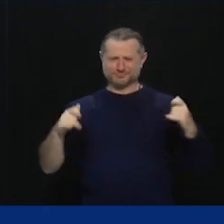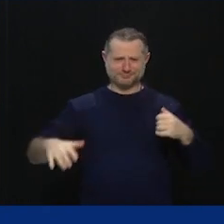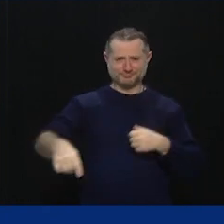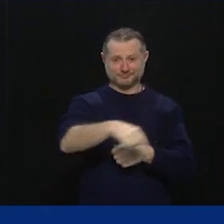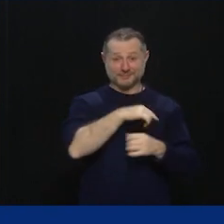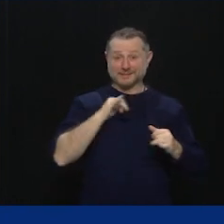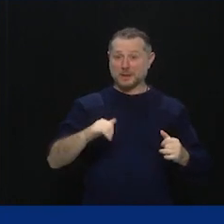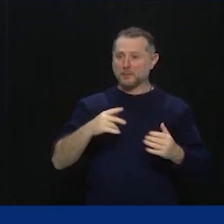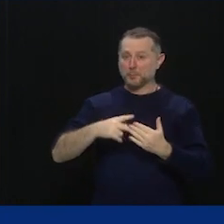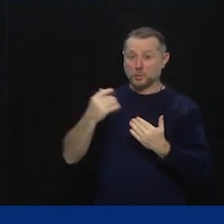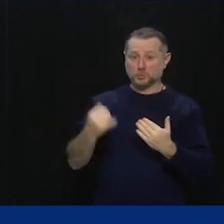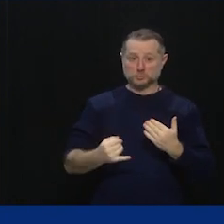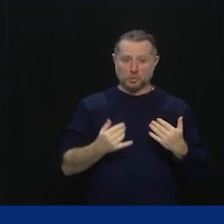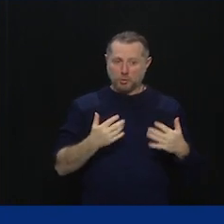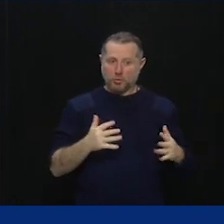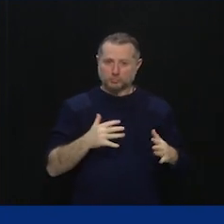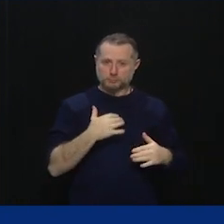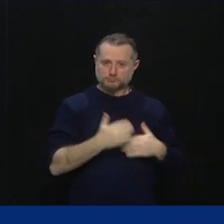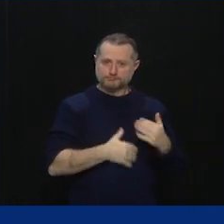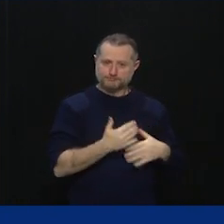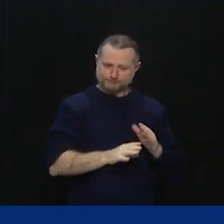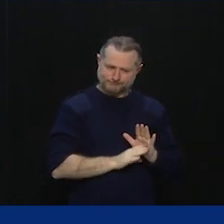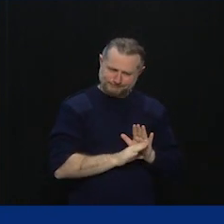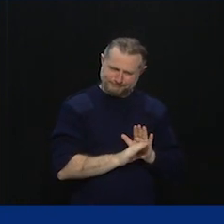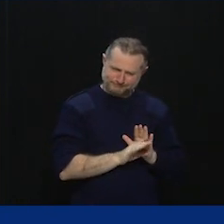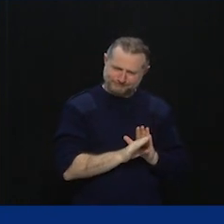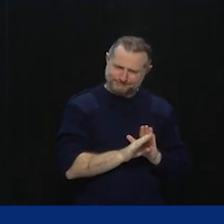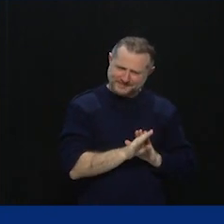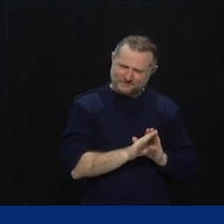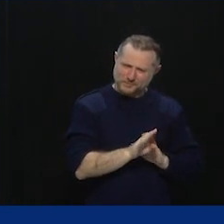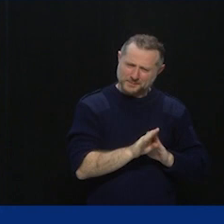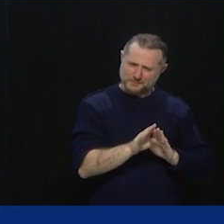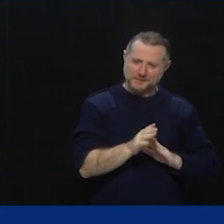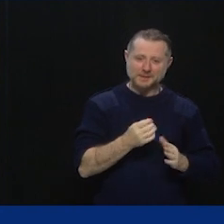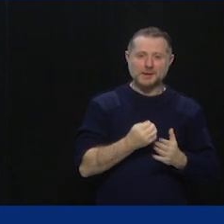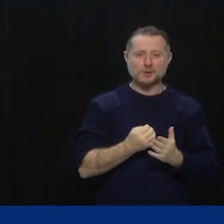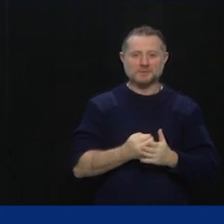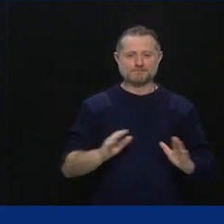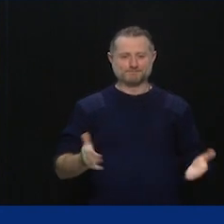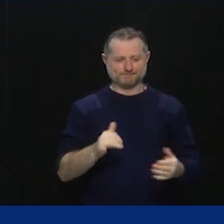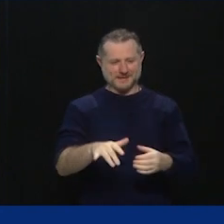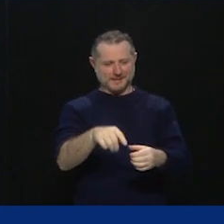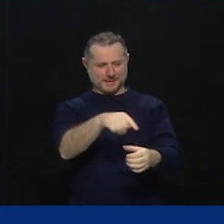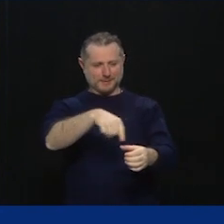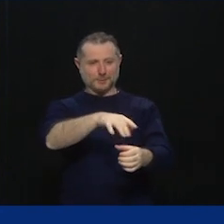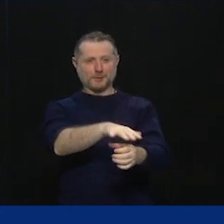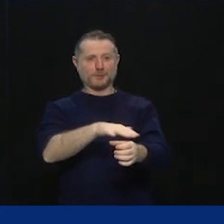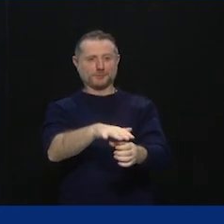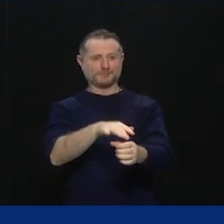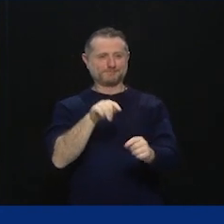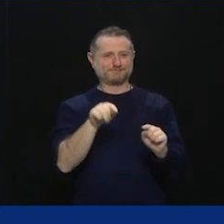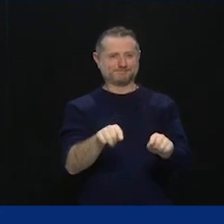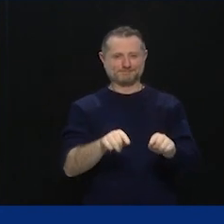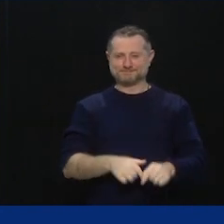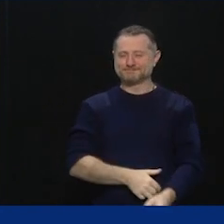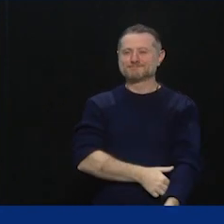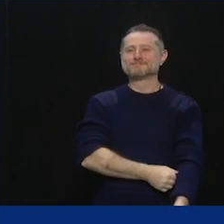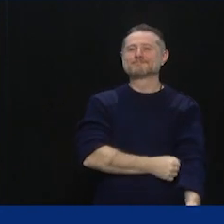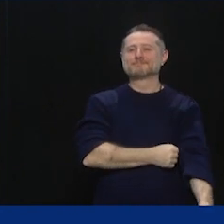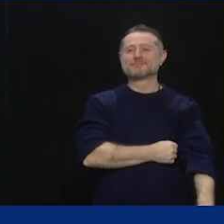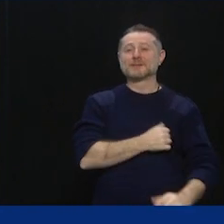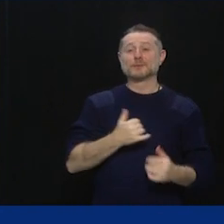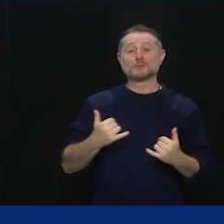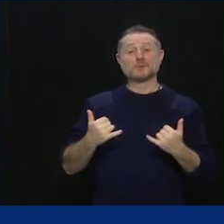economic catalyst for Ronkonkoma and Greater Long Island. Now, we have a few special guests here today, and I don't want to